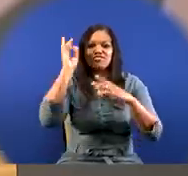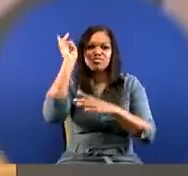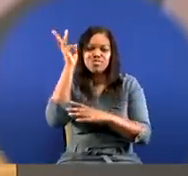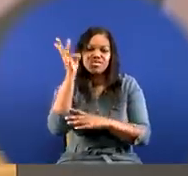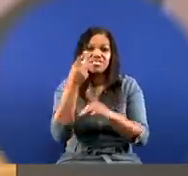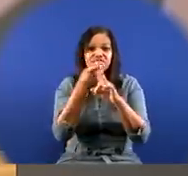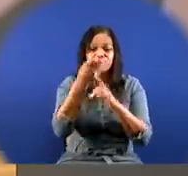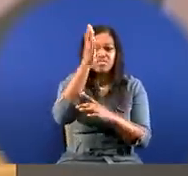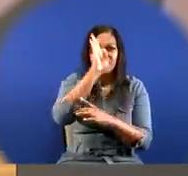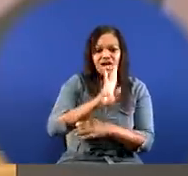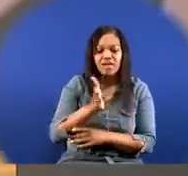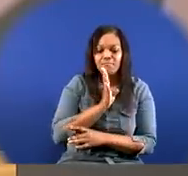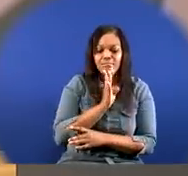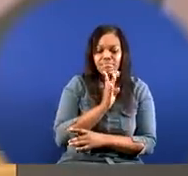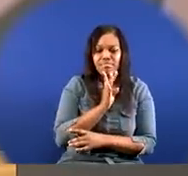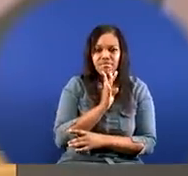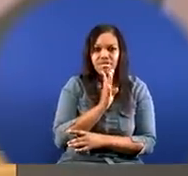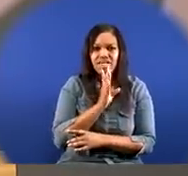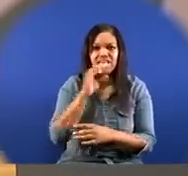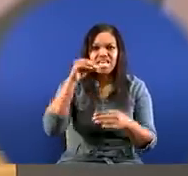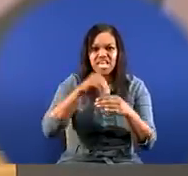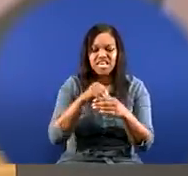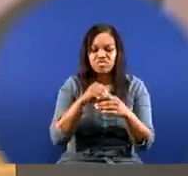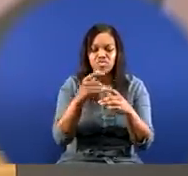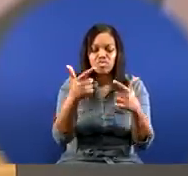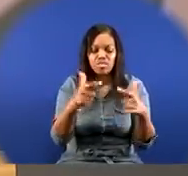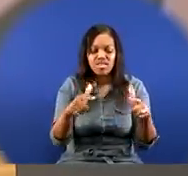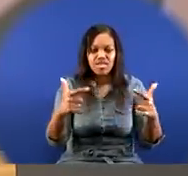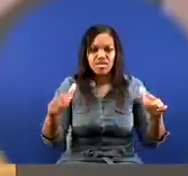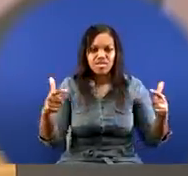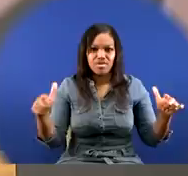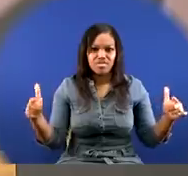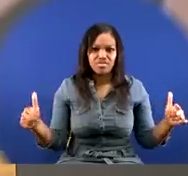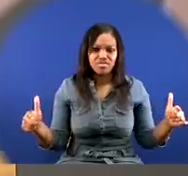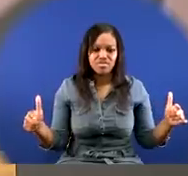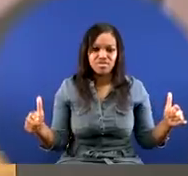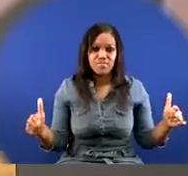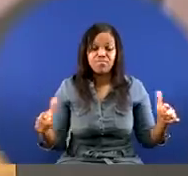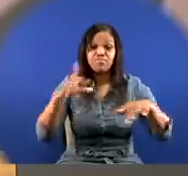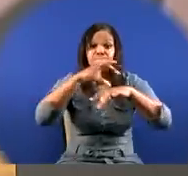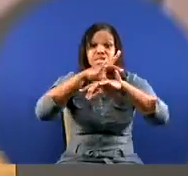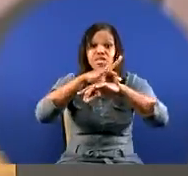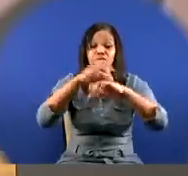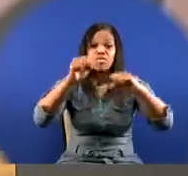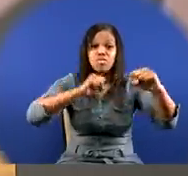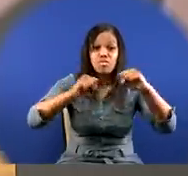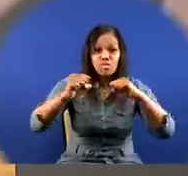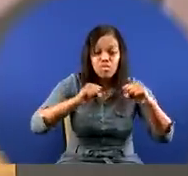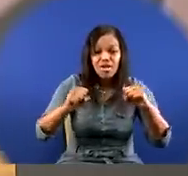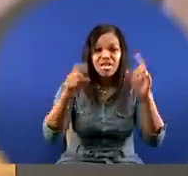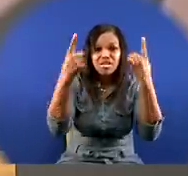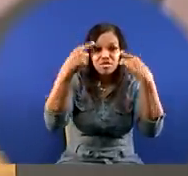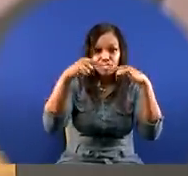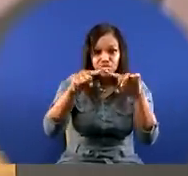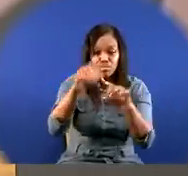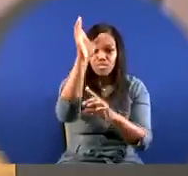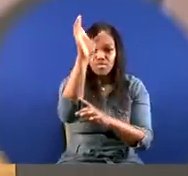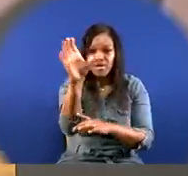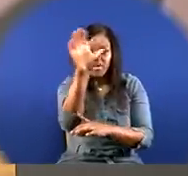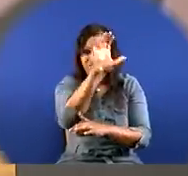God speaking in his own language. The earthquake at Calvary